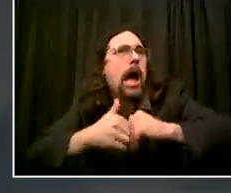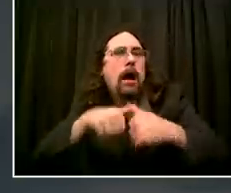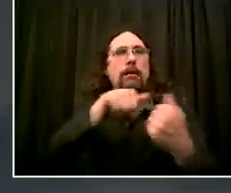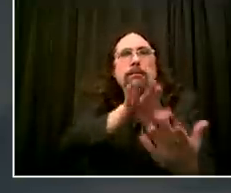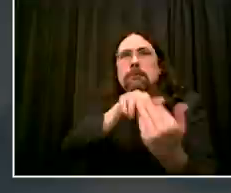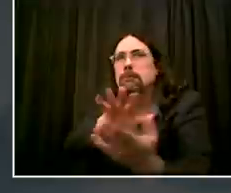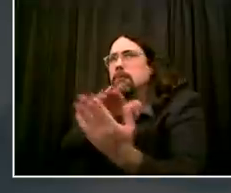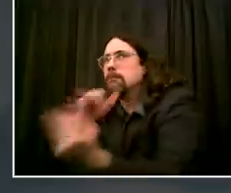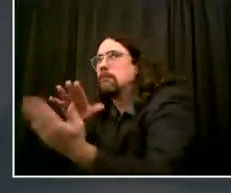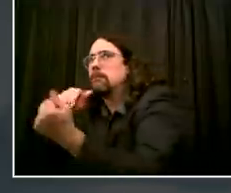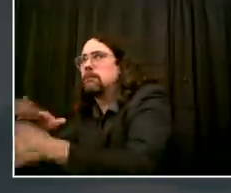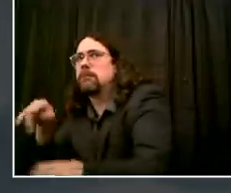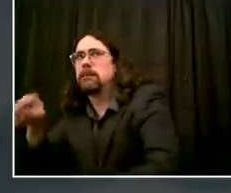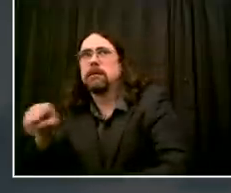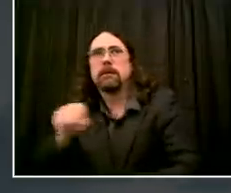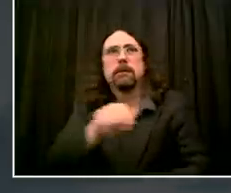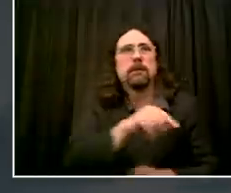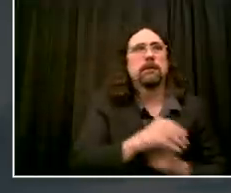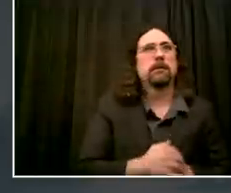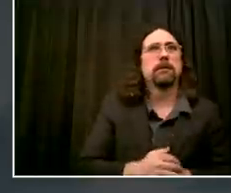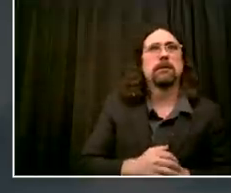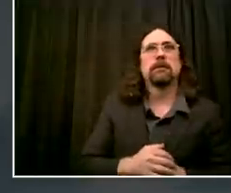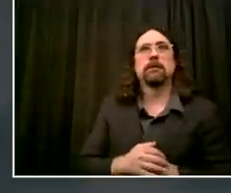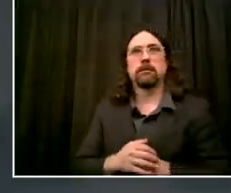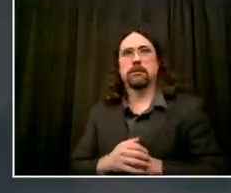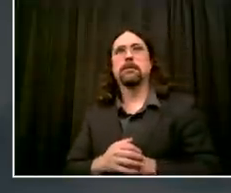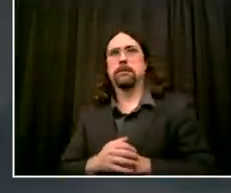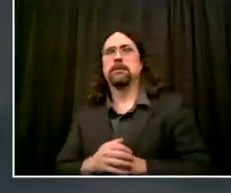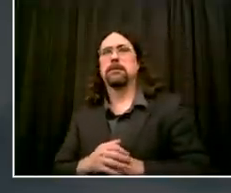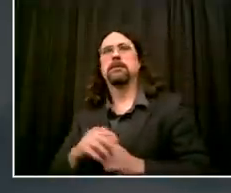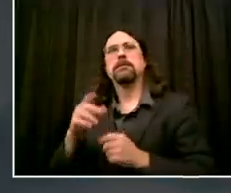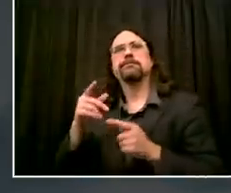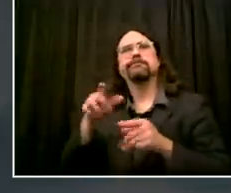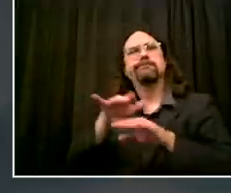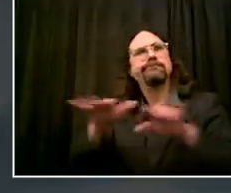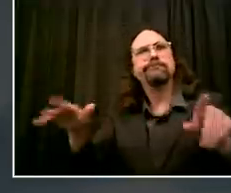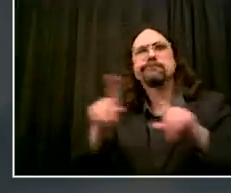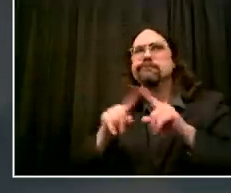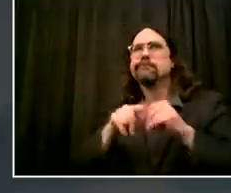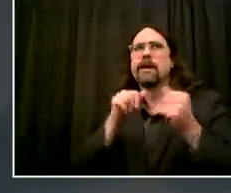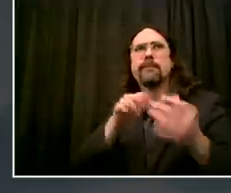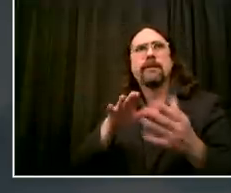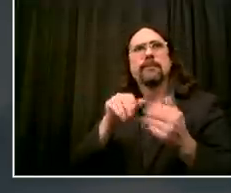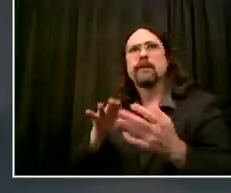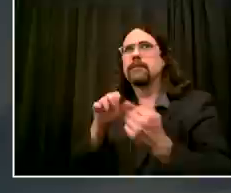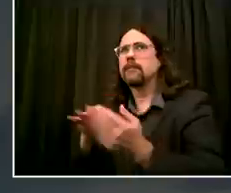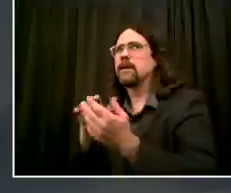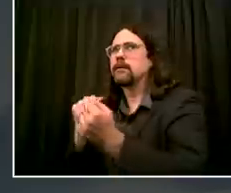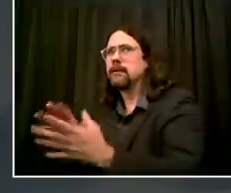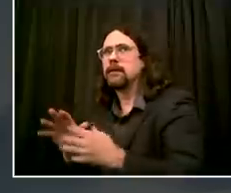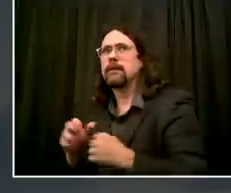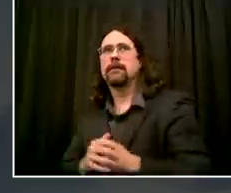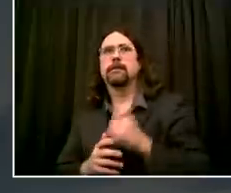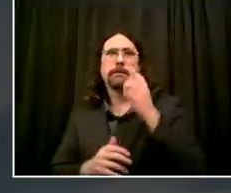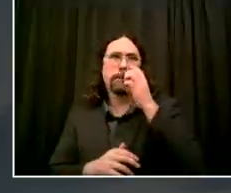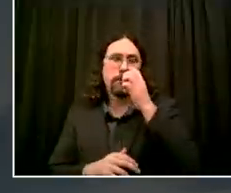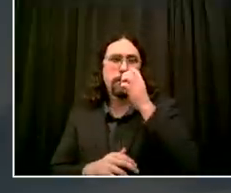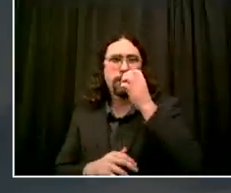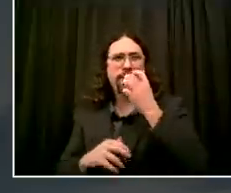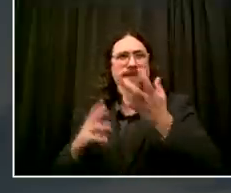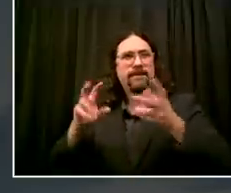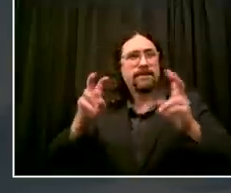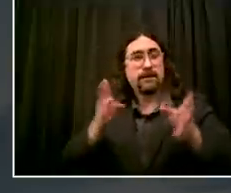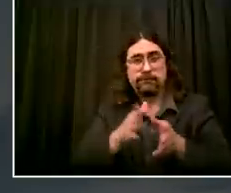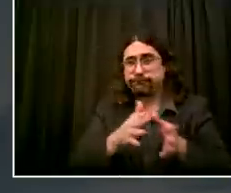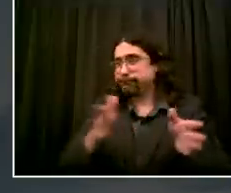youth coordination officers that had that exact same mindset, that came from the same communities and want to help. Remember, we're a